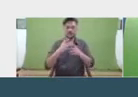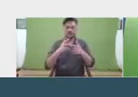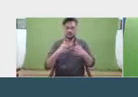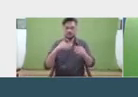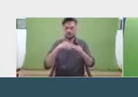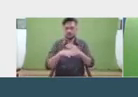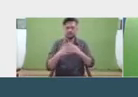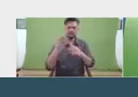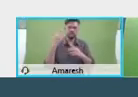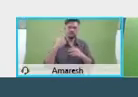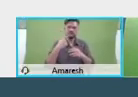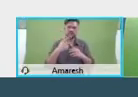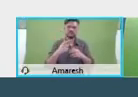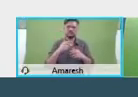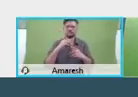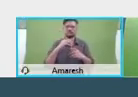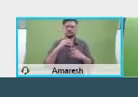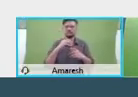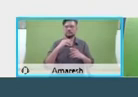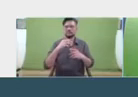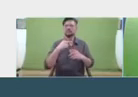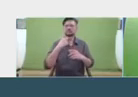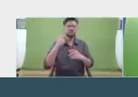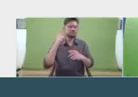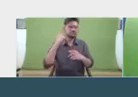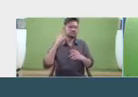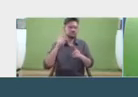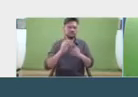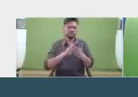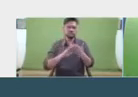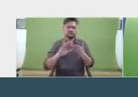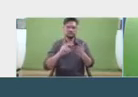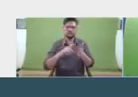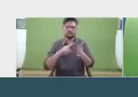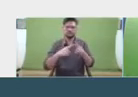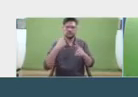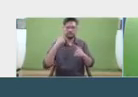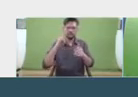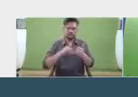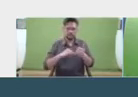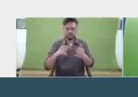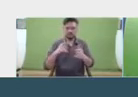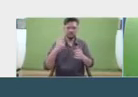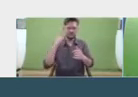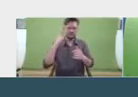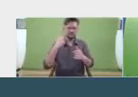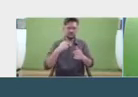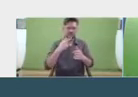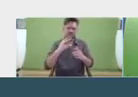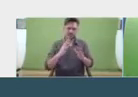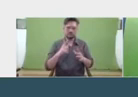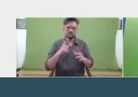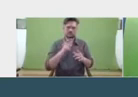phonetics is really looking at vowel sounds consonant sounds syllables and it's a very